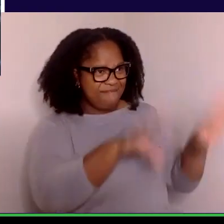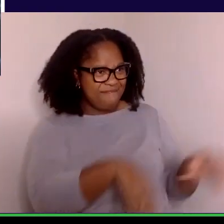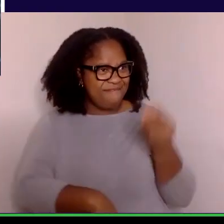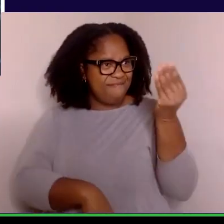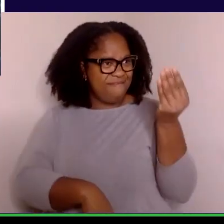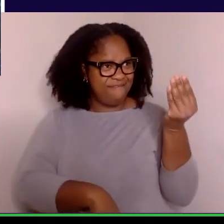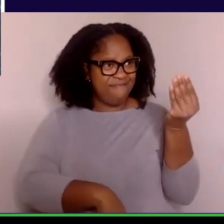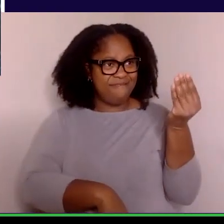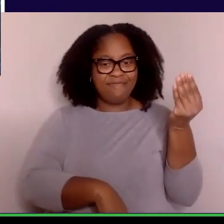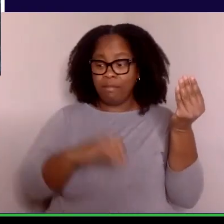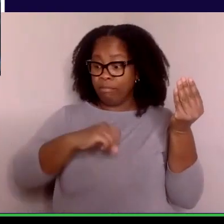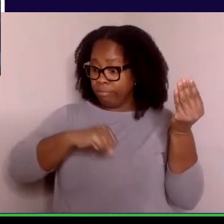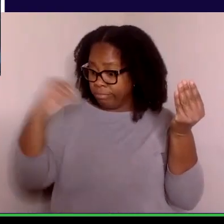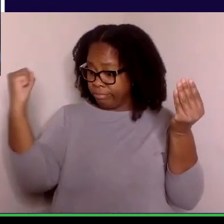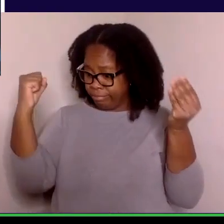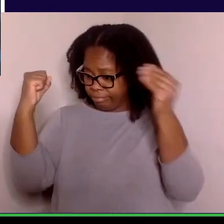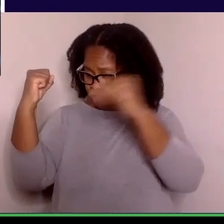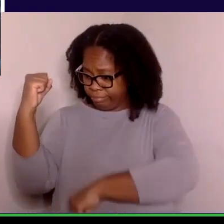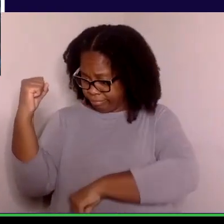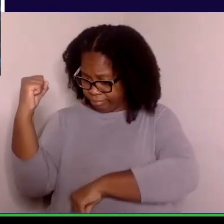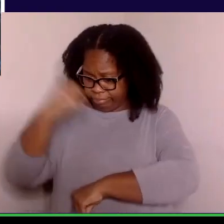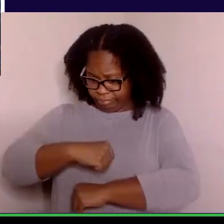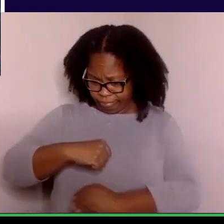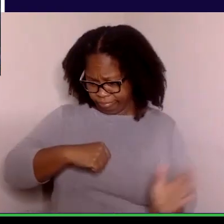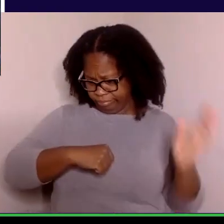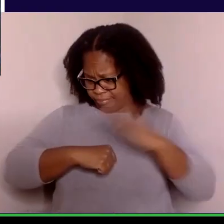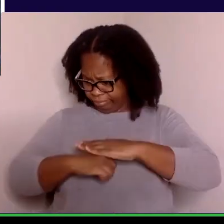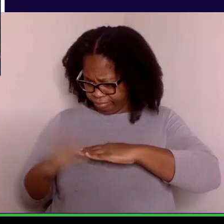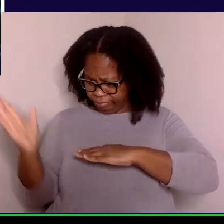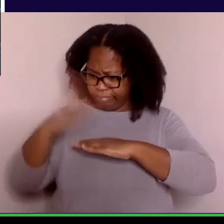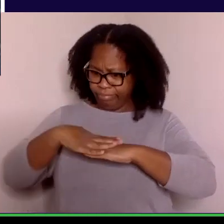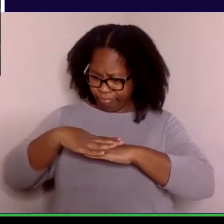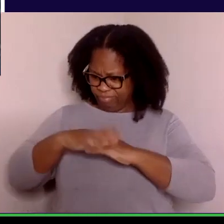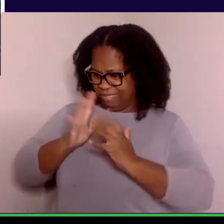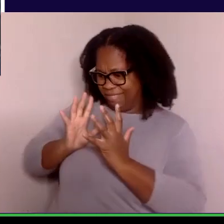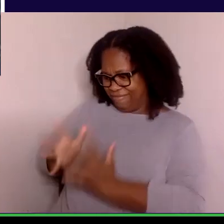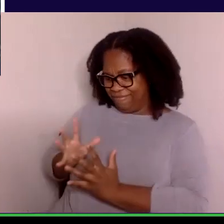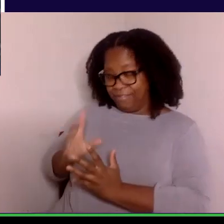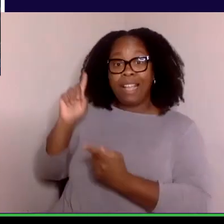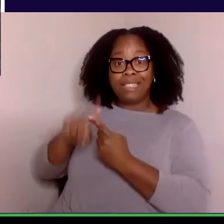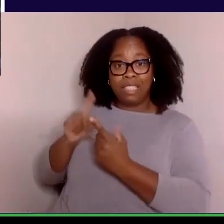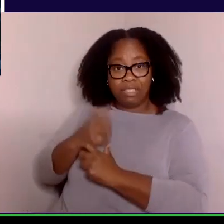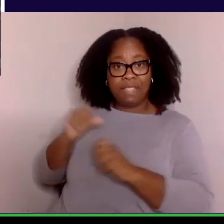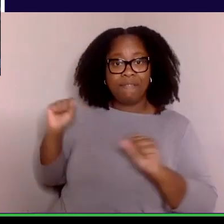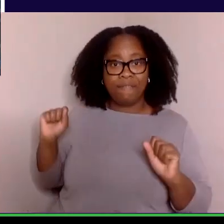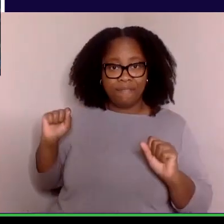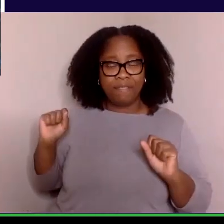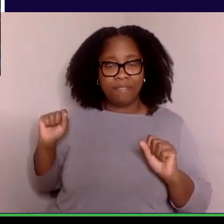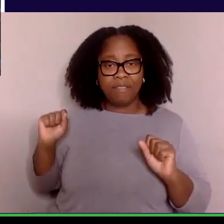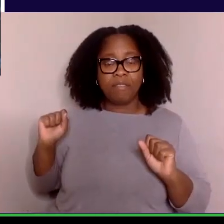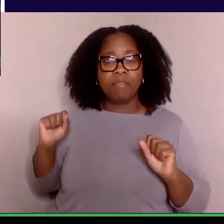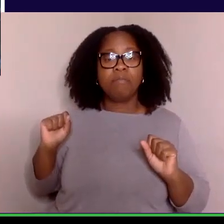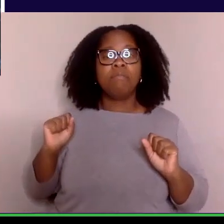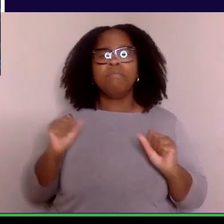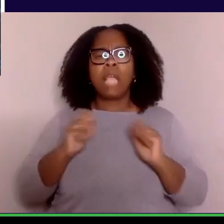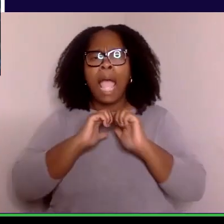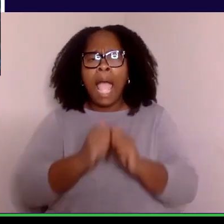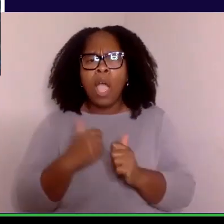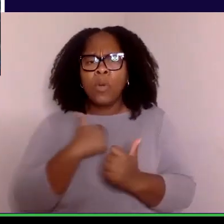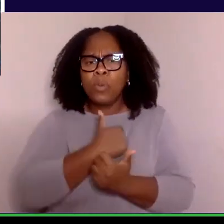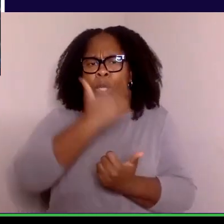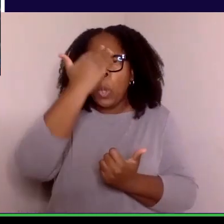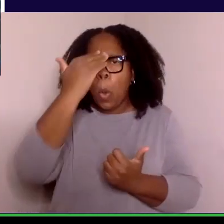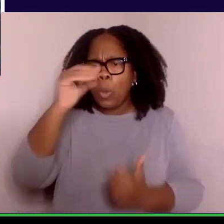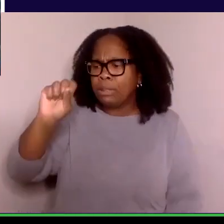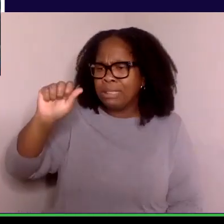it's safe. In determining when it is safe, we will be guided, as